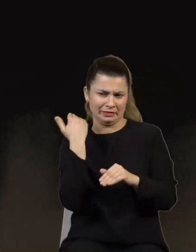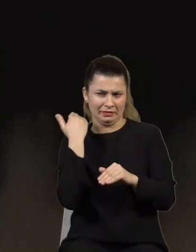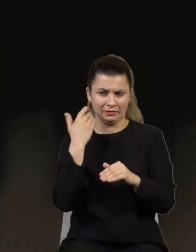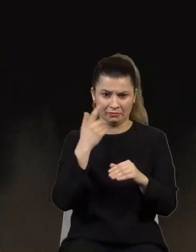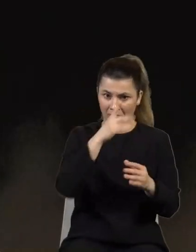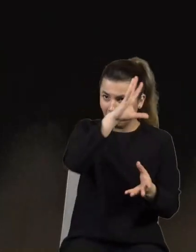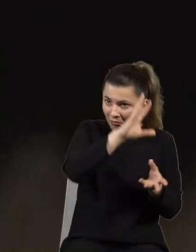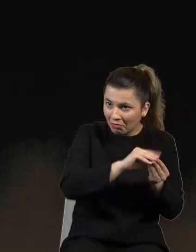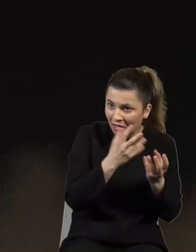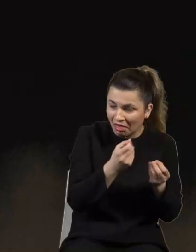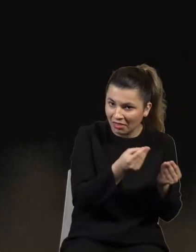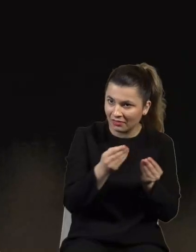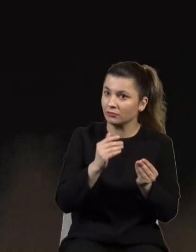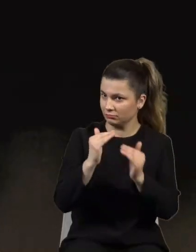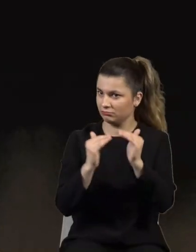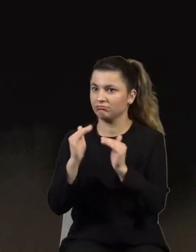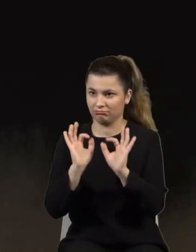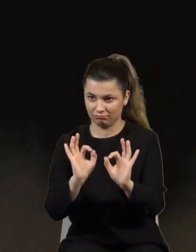doesn't receive, the transport sector,